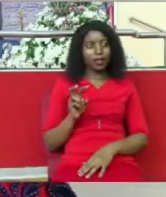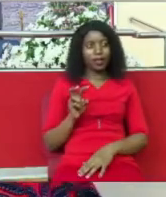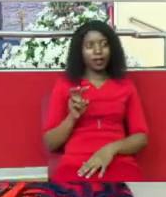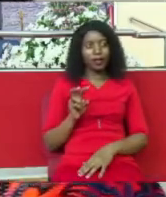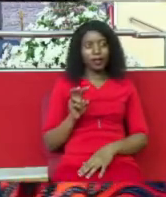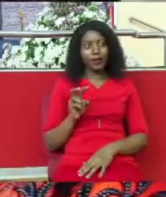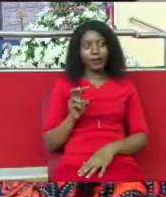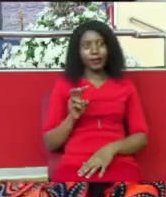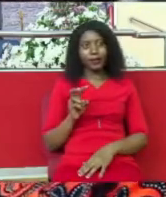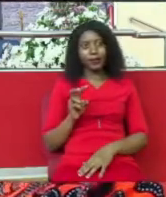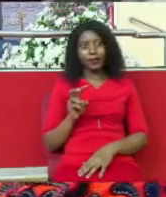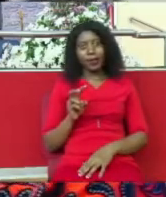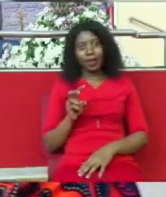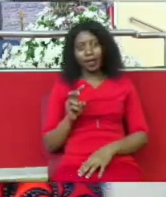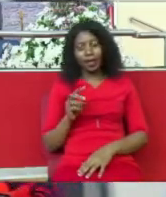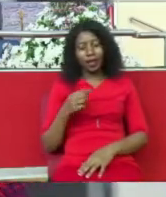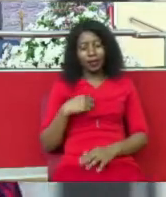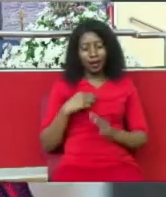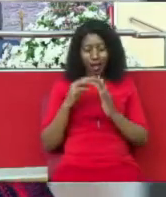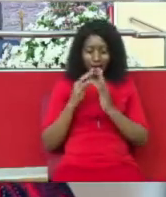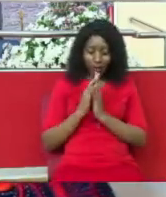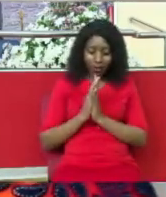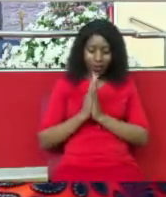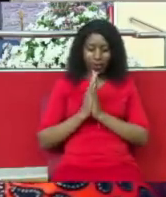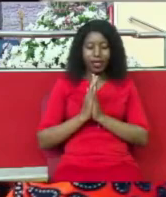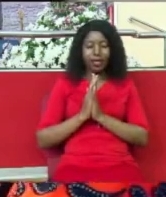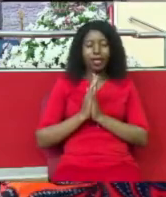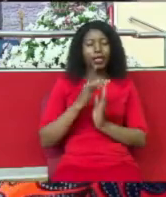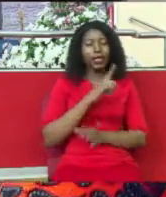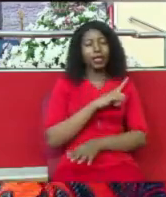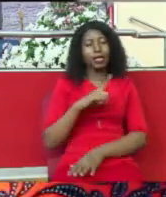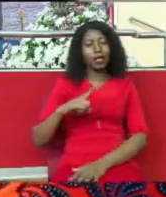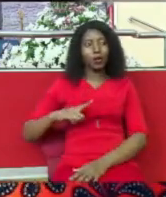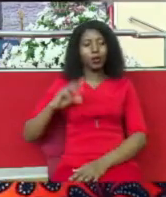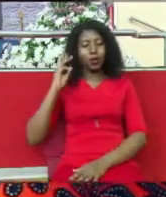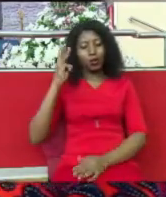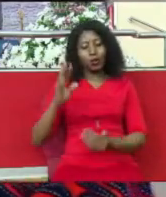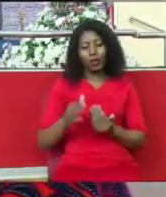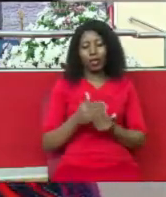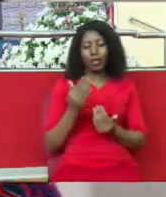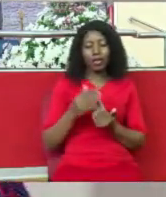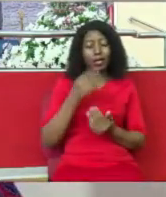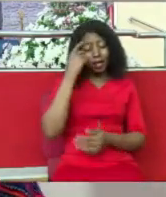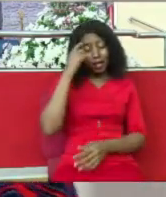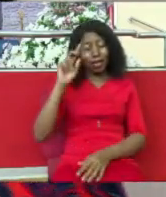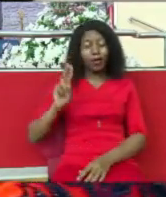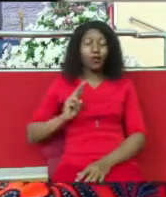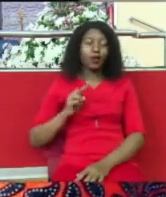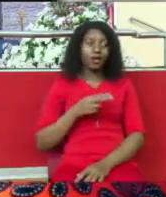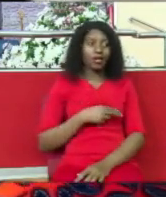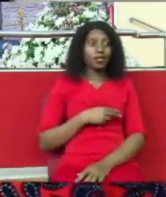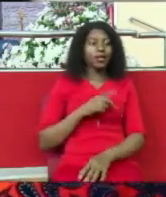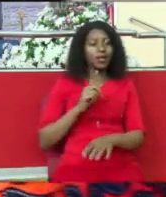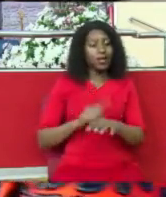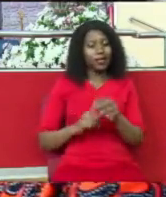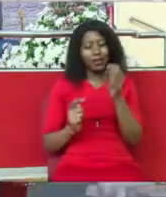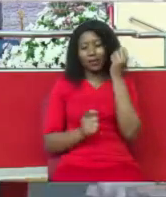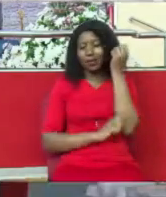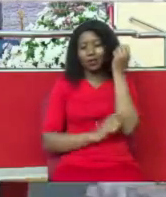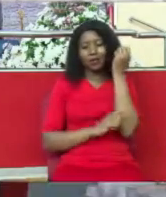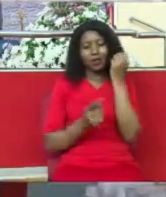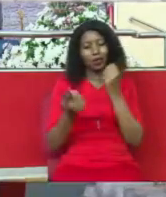a manner that when the roof has come, we will decide, hii roof, mimi sipandi